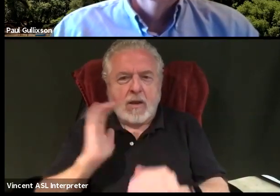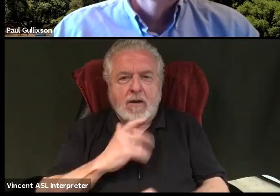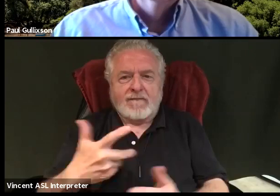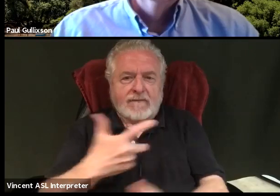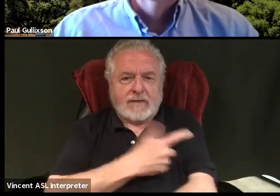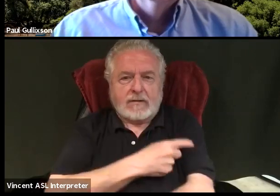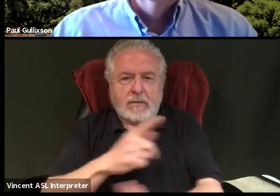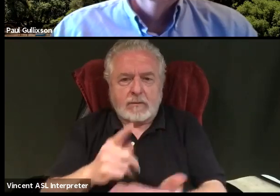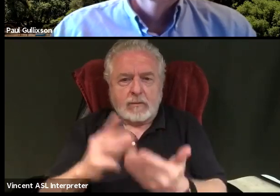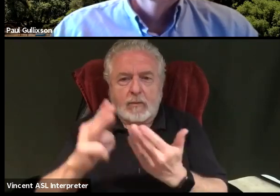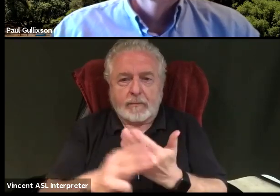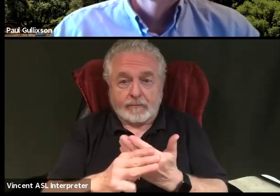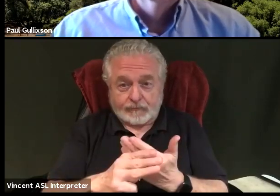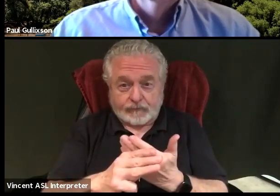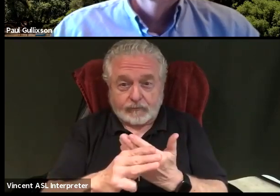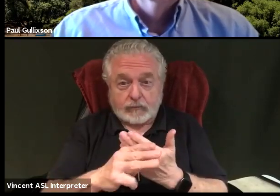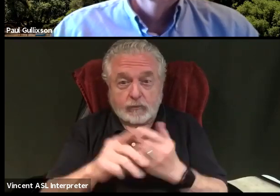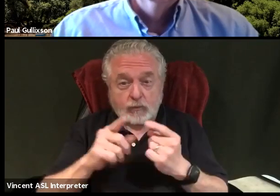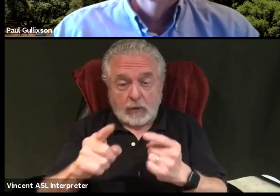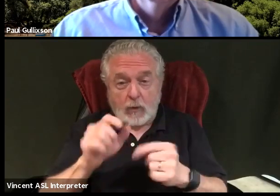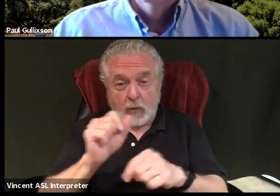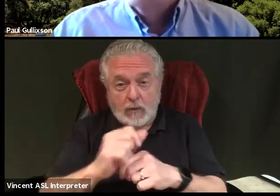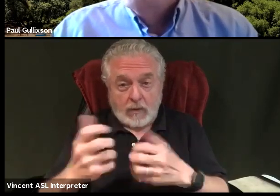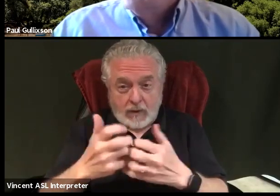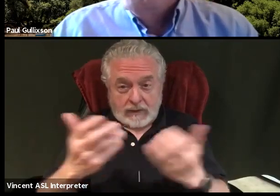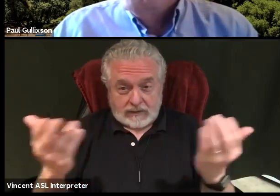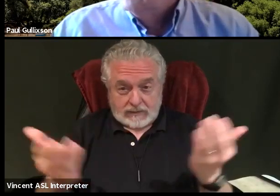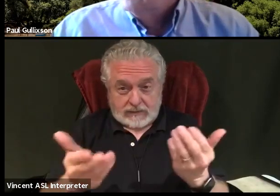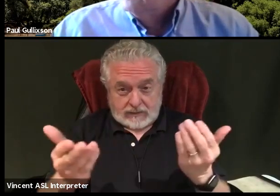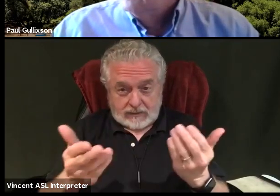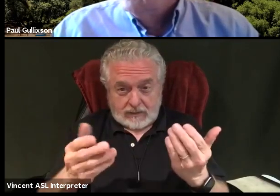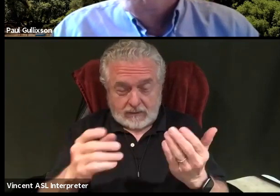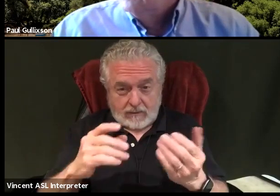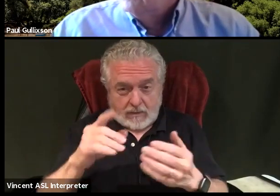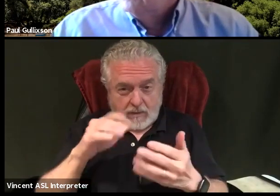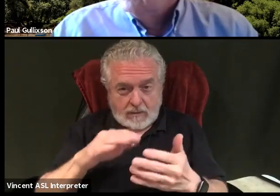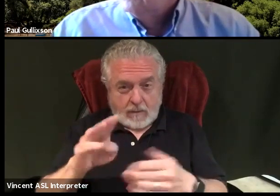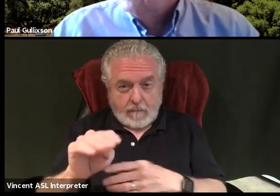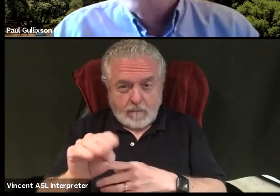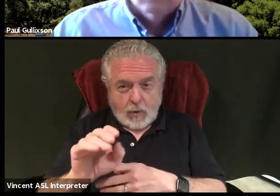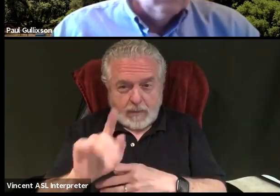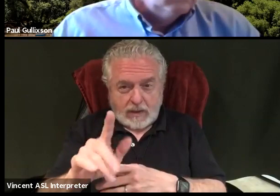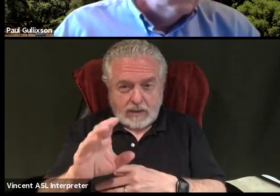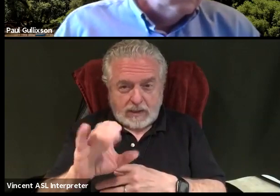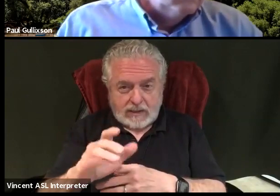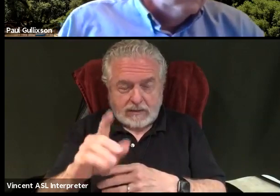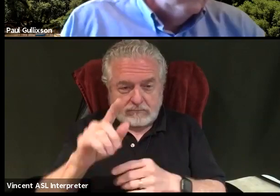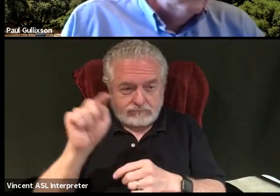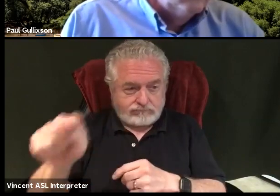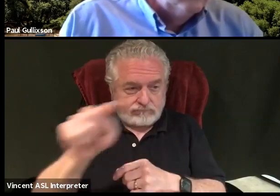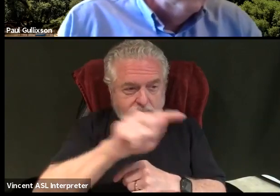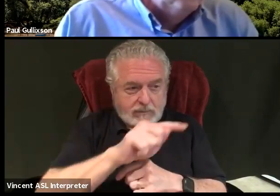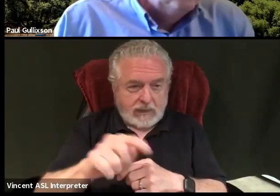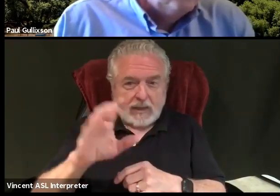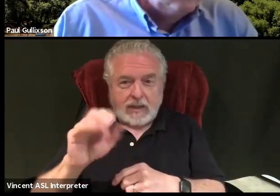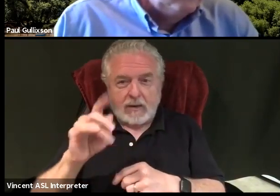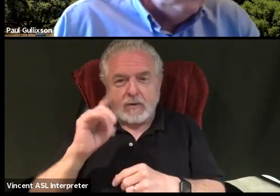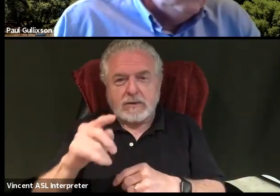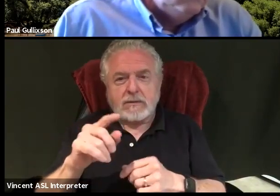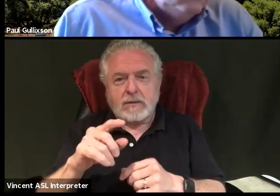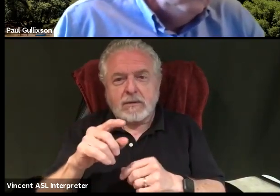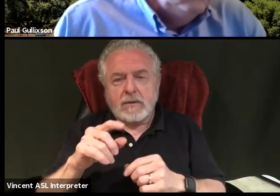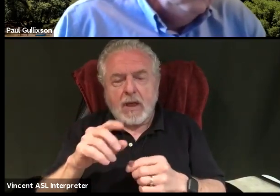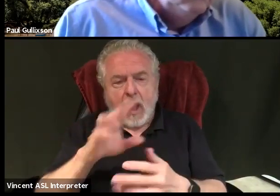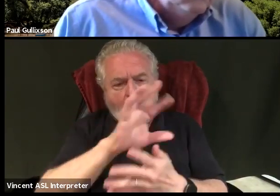vaccination program. While we work with our partner Curative on setting up a mobile clinic at various locations around the county, there'll continue to be